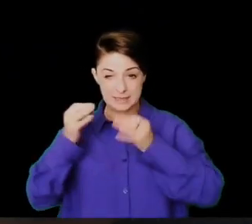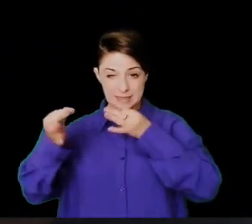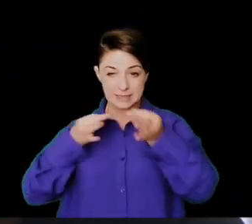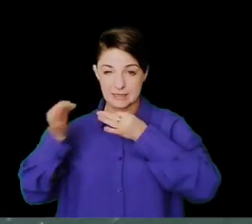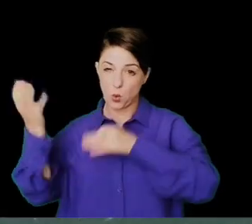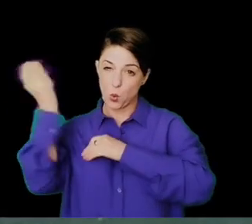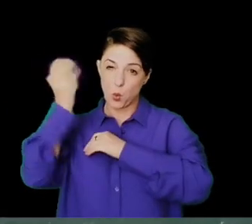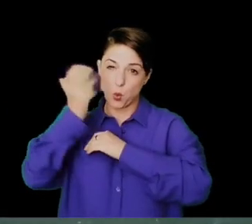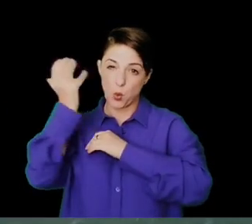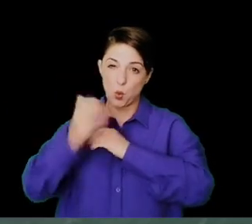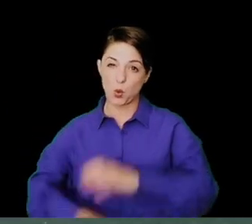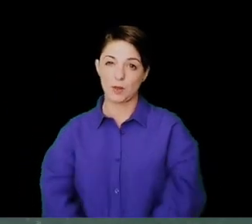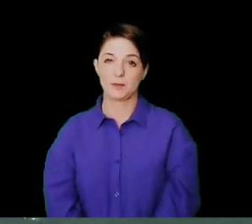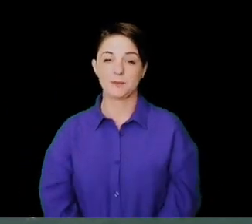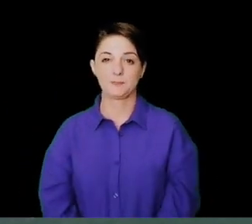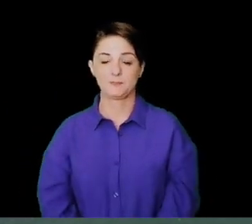logistics.